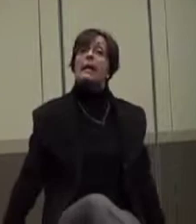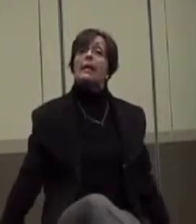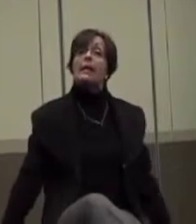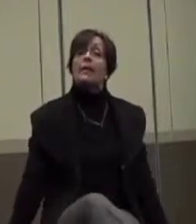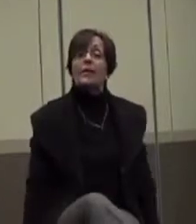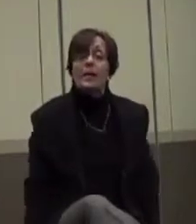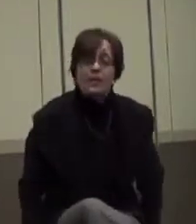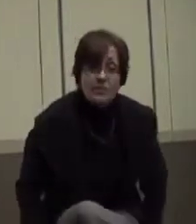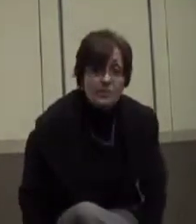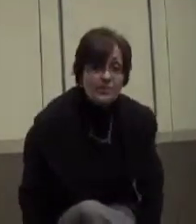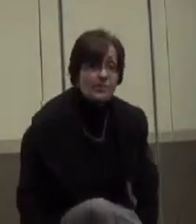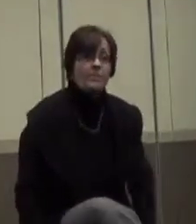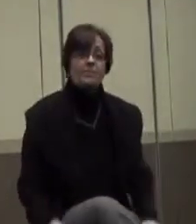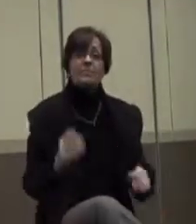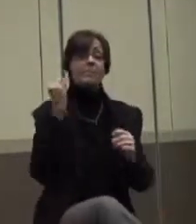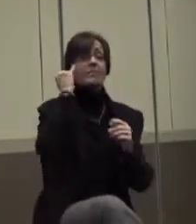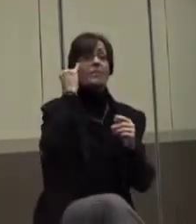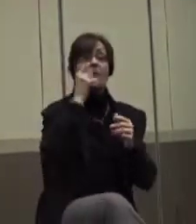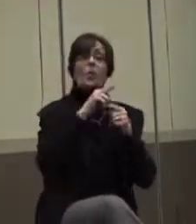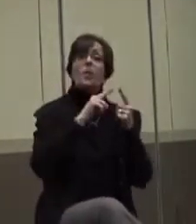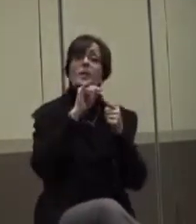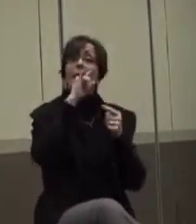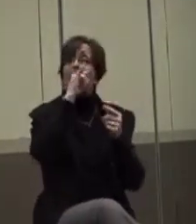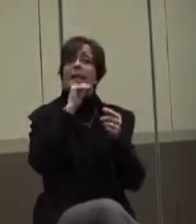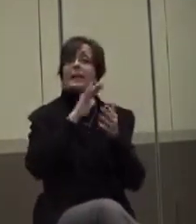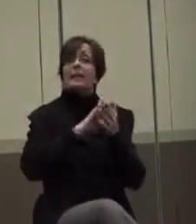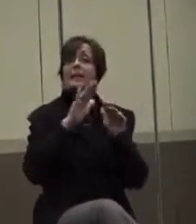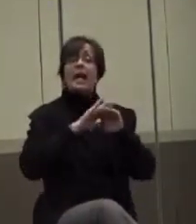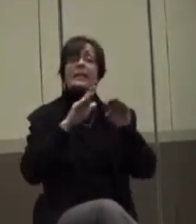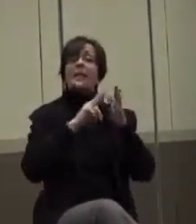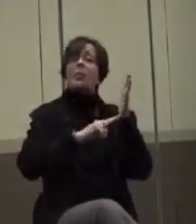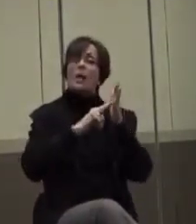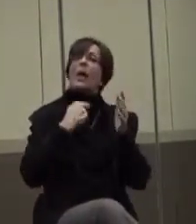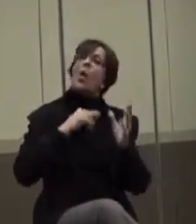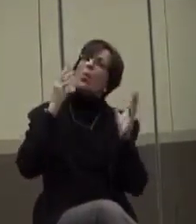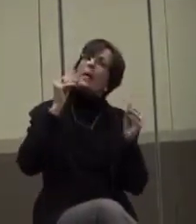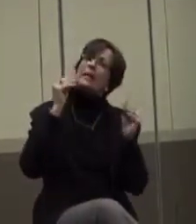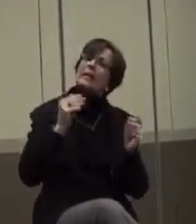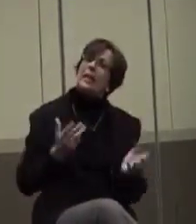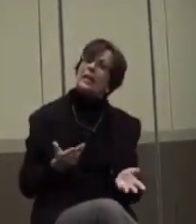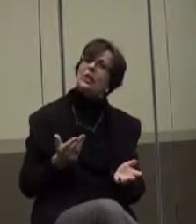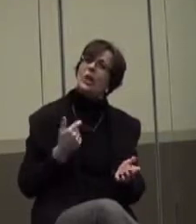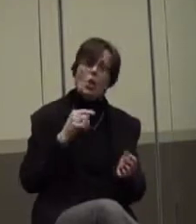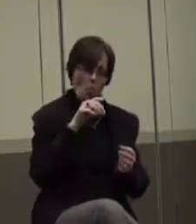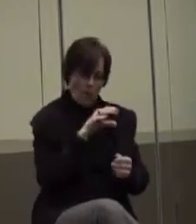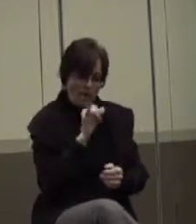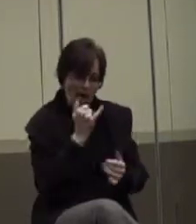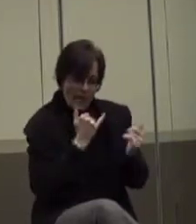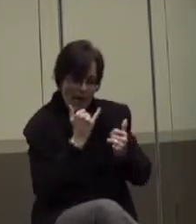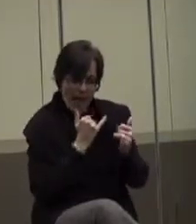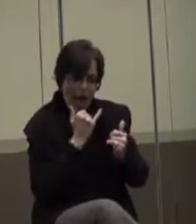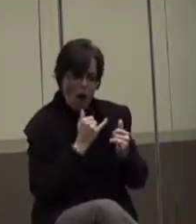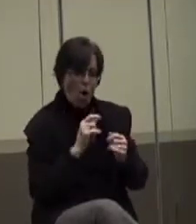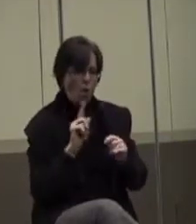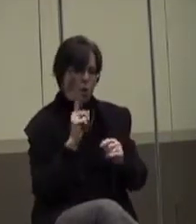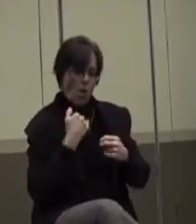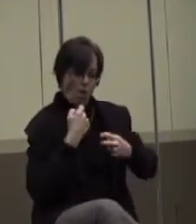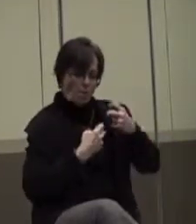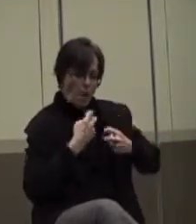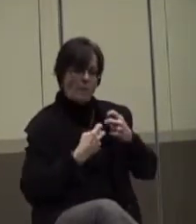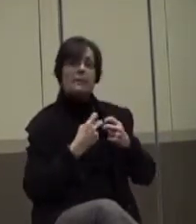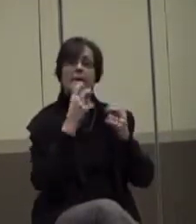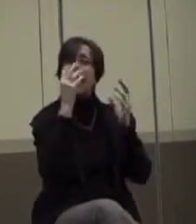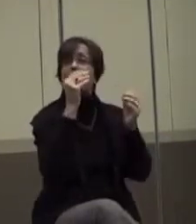Right? What do we do when a kid has a reading error? We teach them. We find out where the error is, we find out where the breakdown is, and we teach